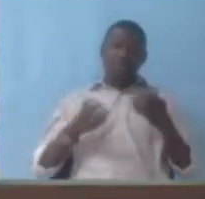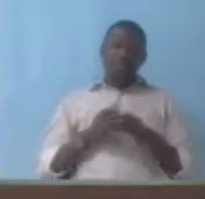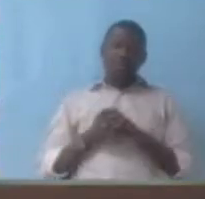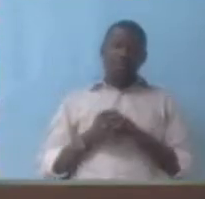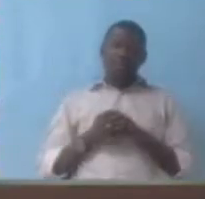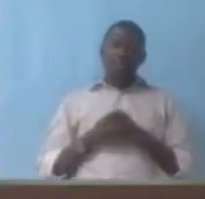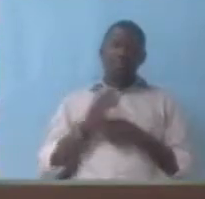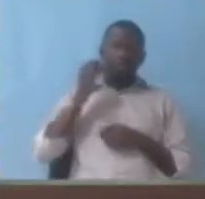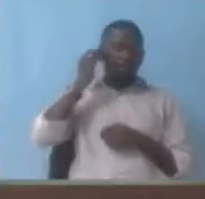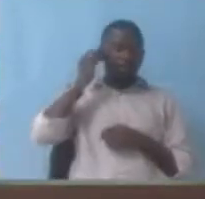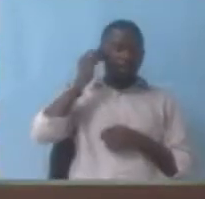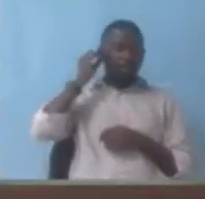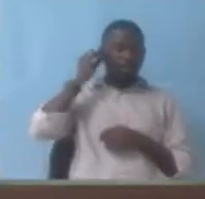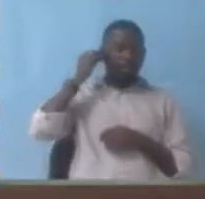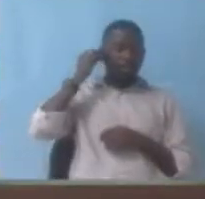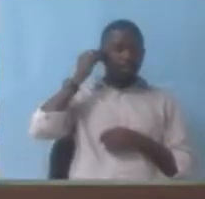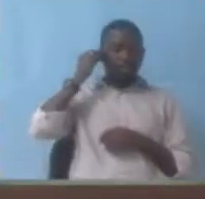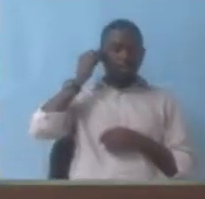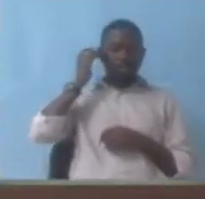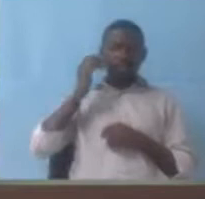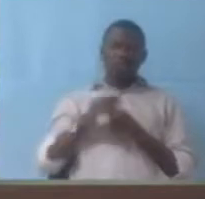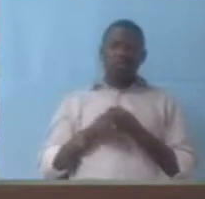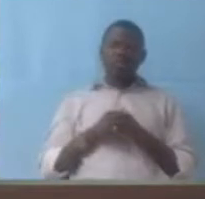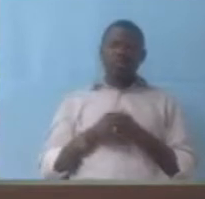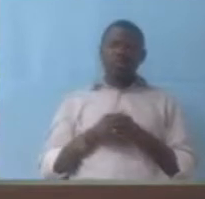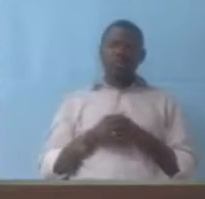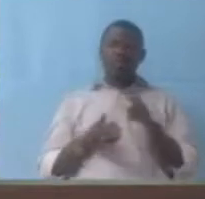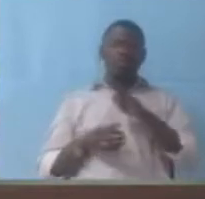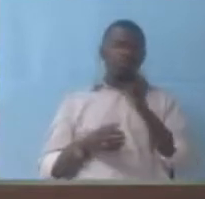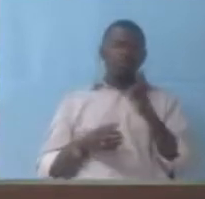the chapter on the judiciary was not suspended.